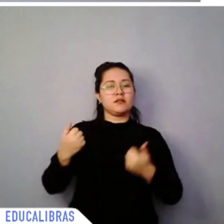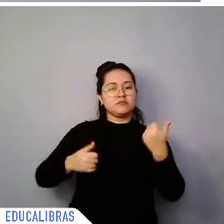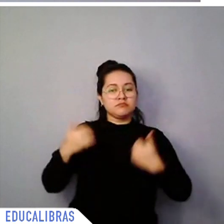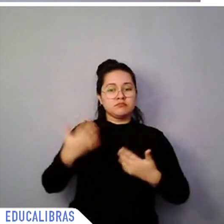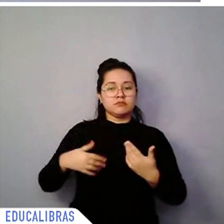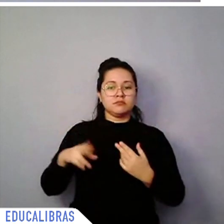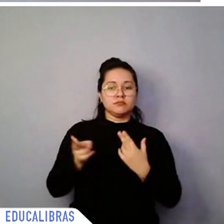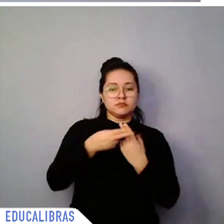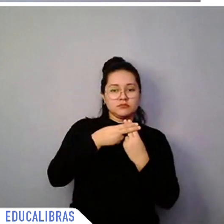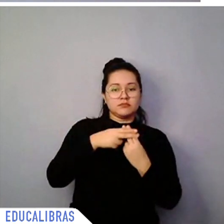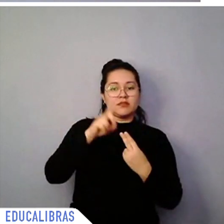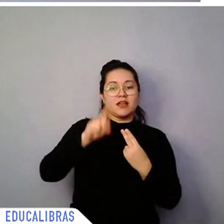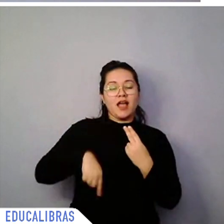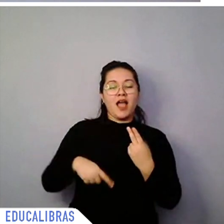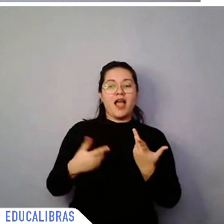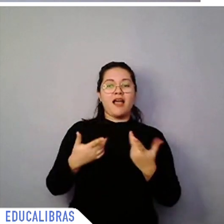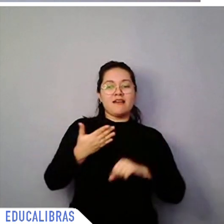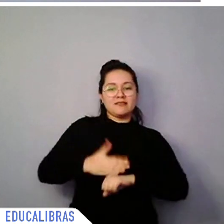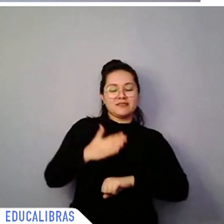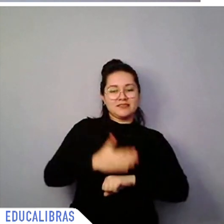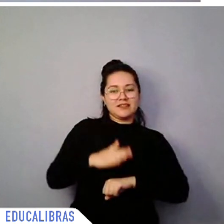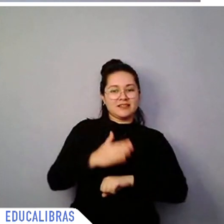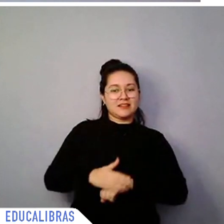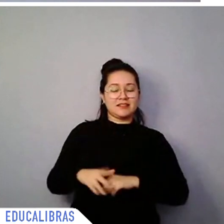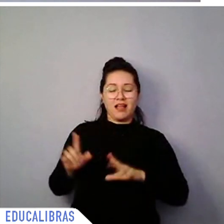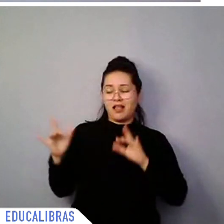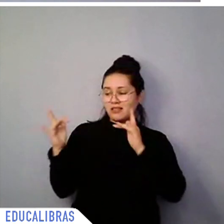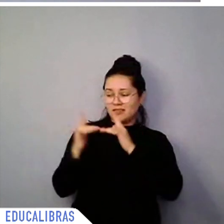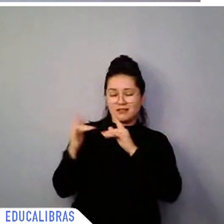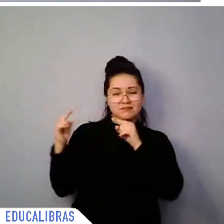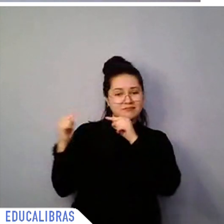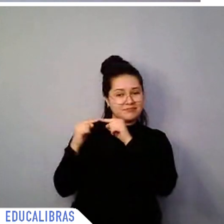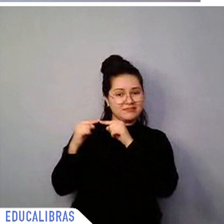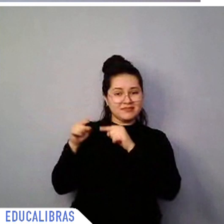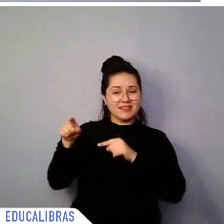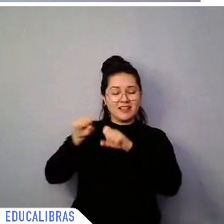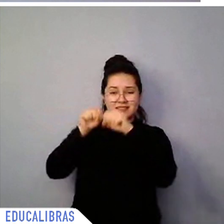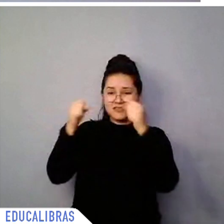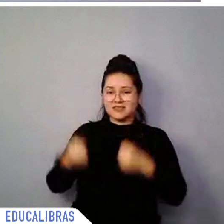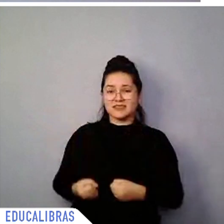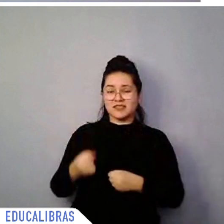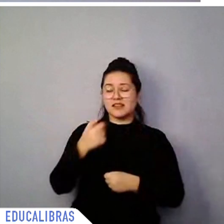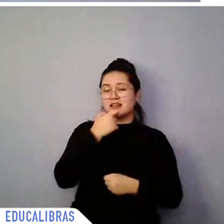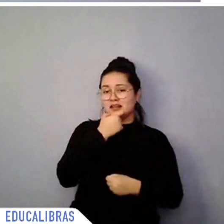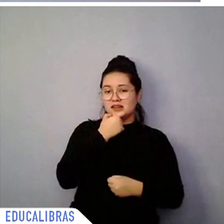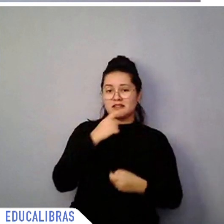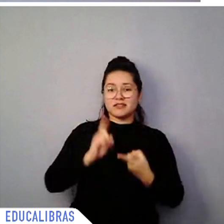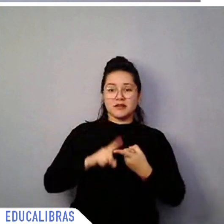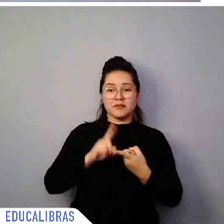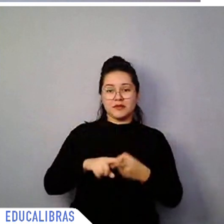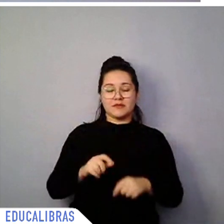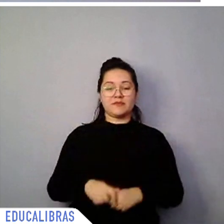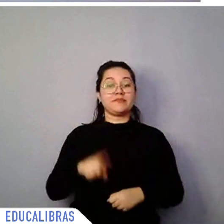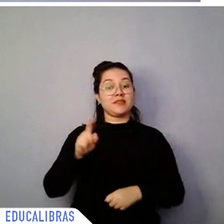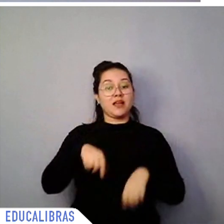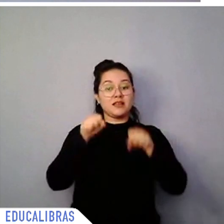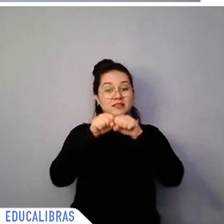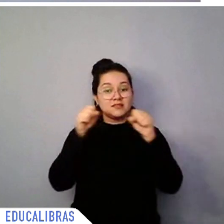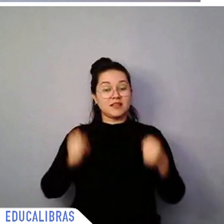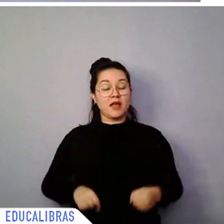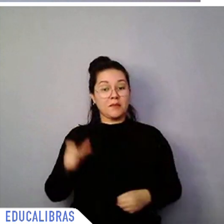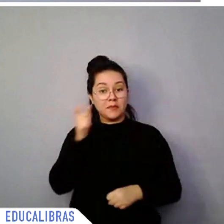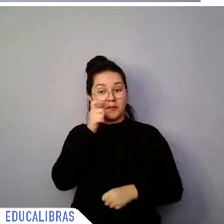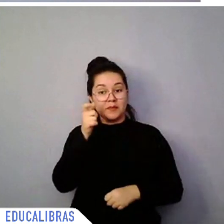created everything that SUS encompasses, they have been trained there, and it has a lot to do with